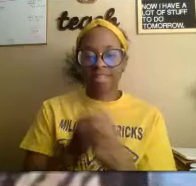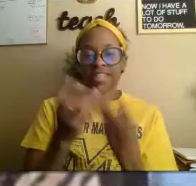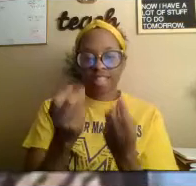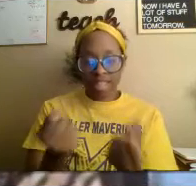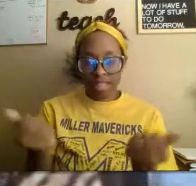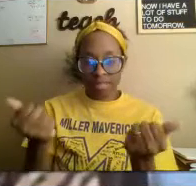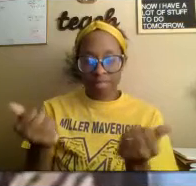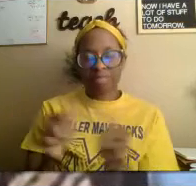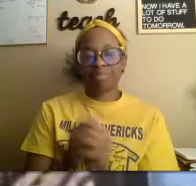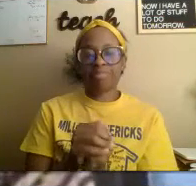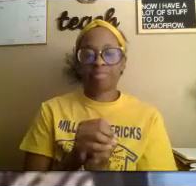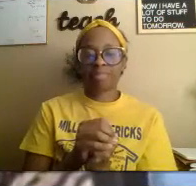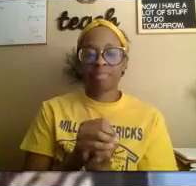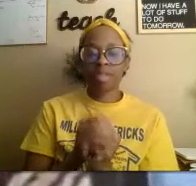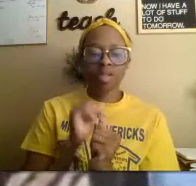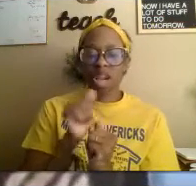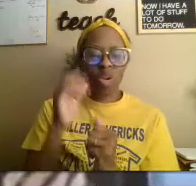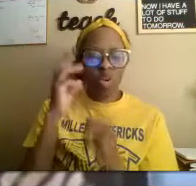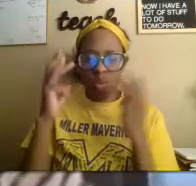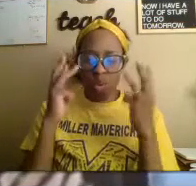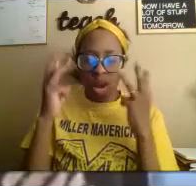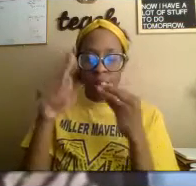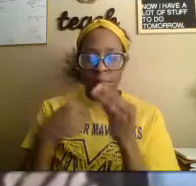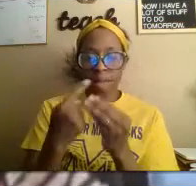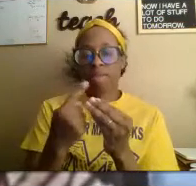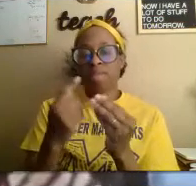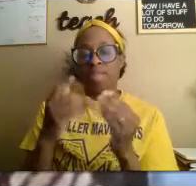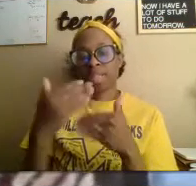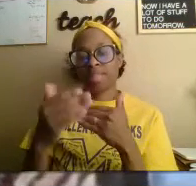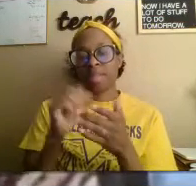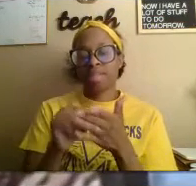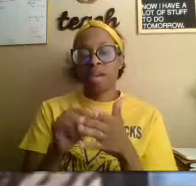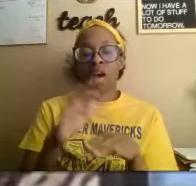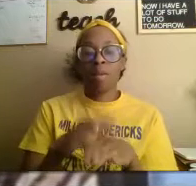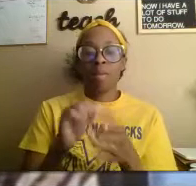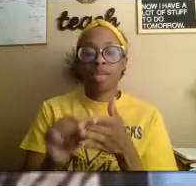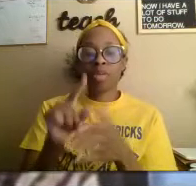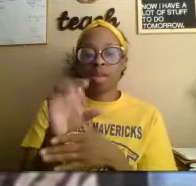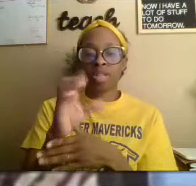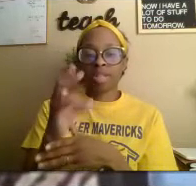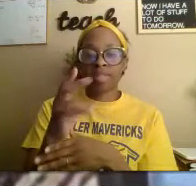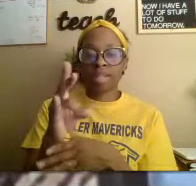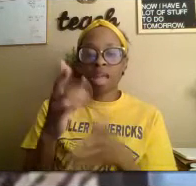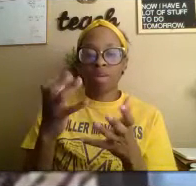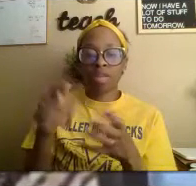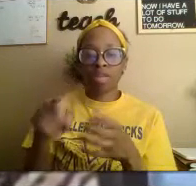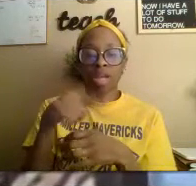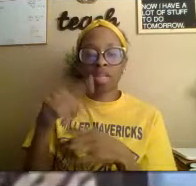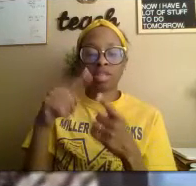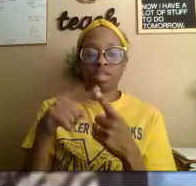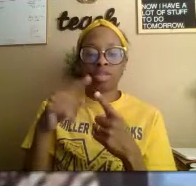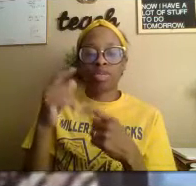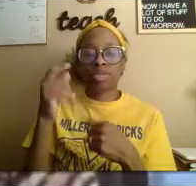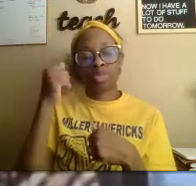We are not going to worry about page 116. On 117, I want you to take note